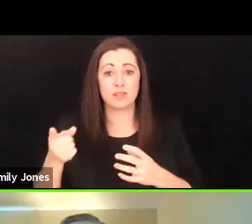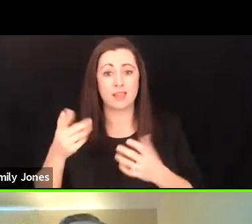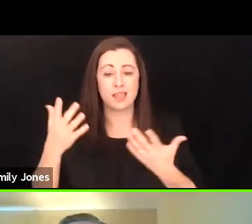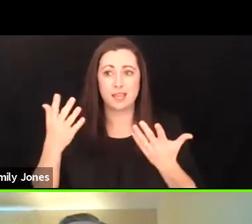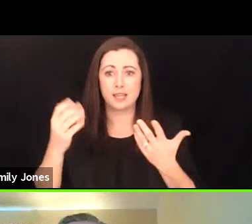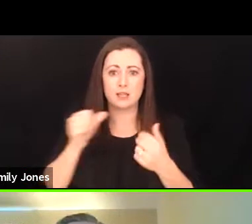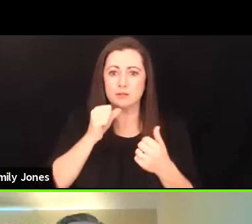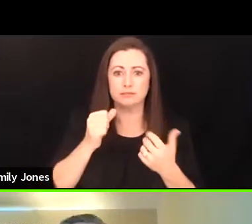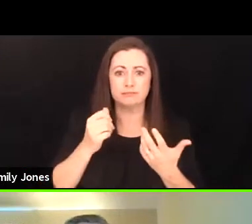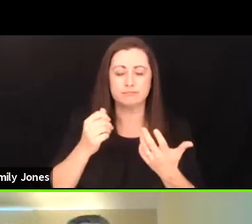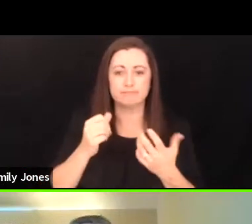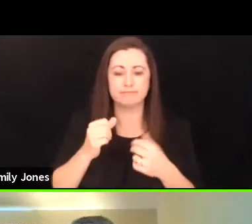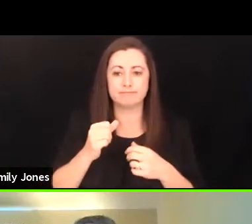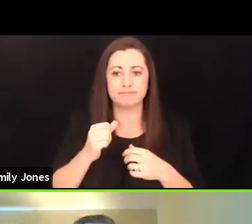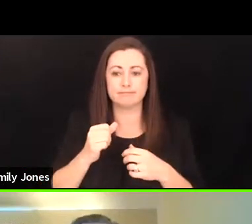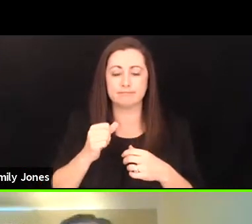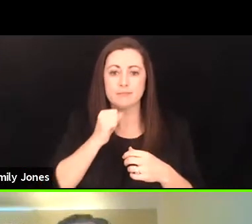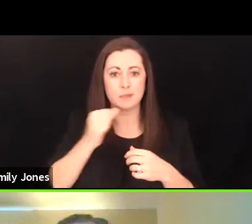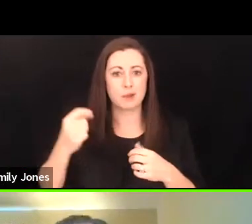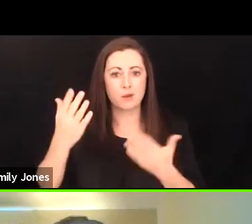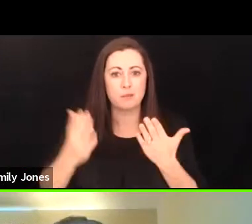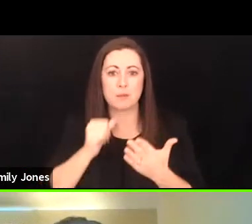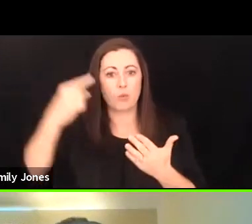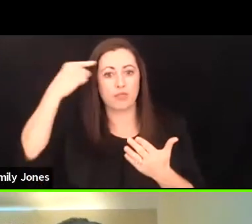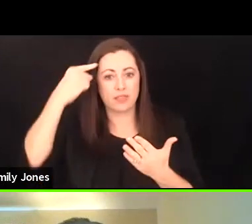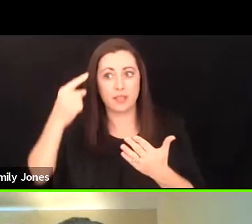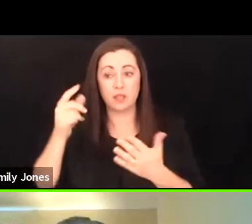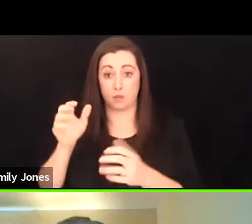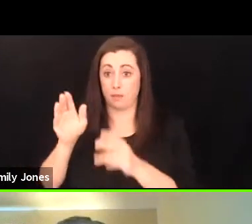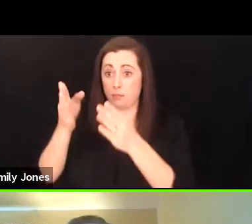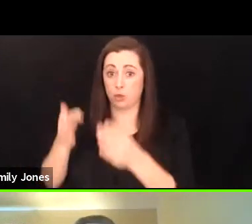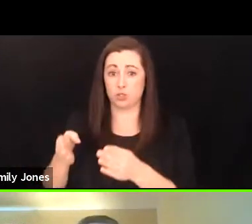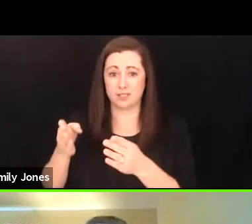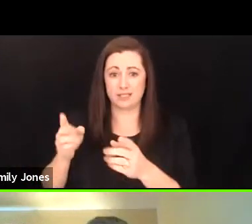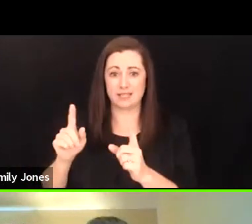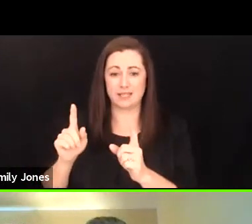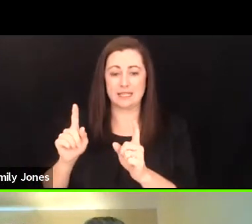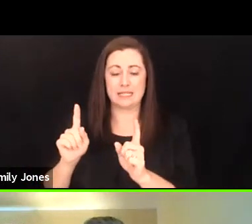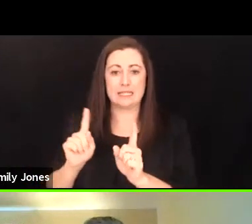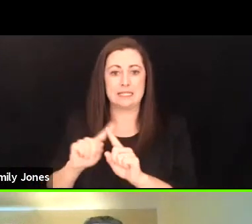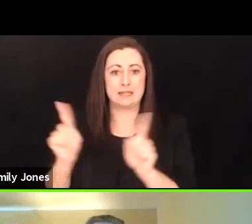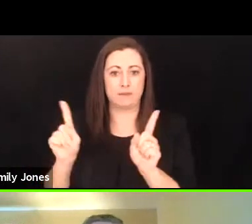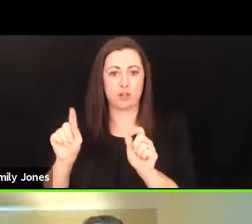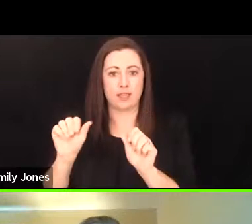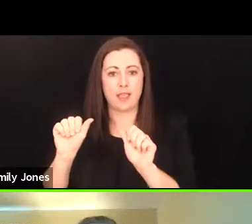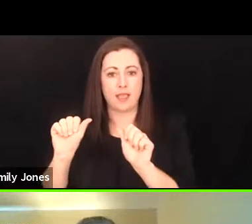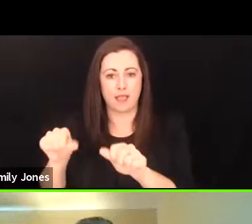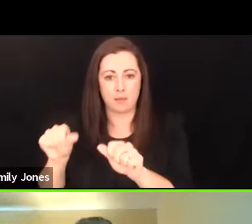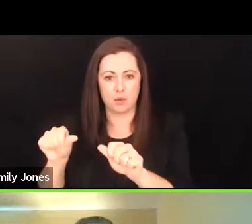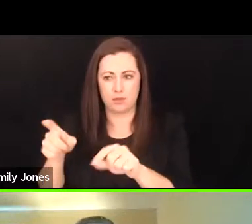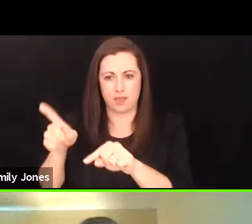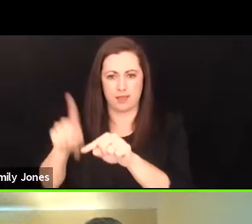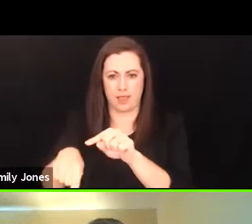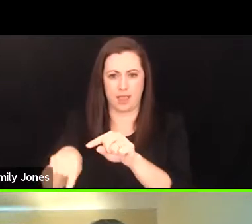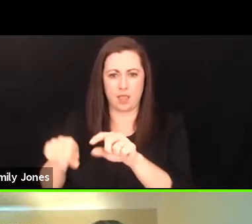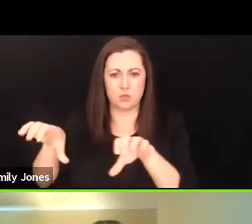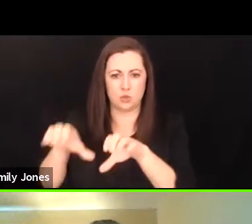impression that because someone is differently abled, that they are not going to be able to perform the same functions or